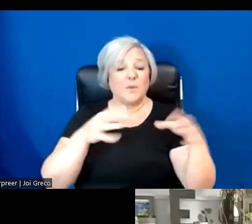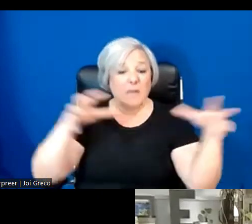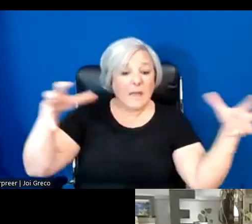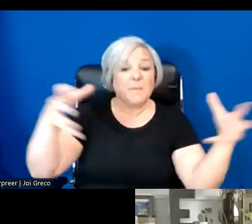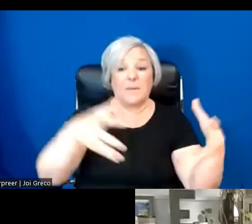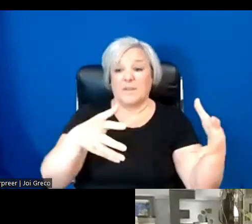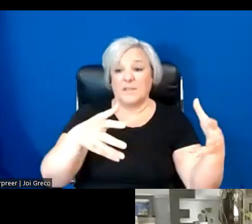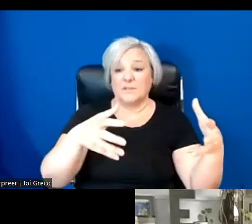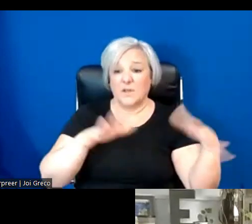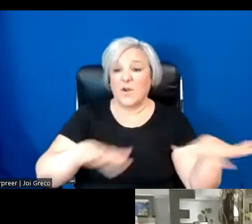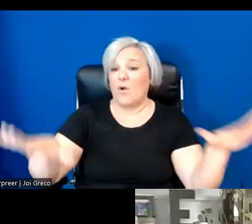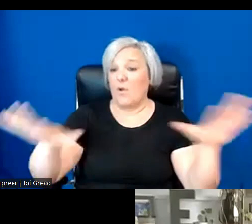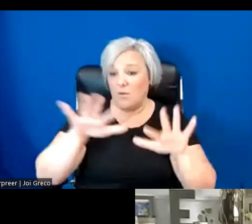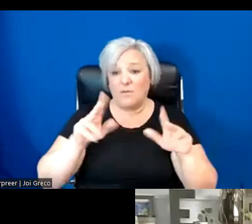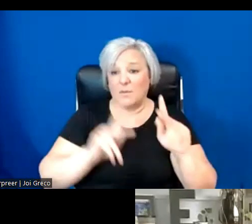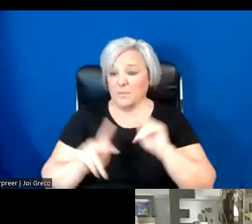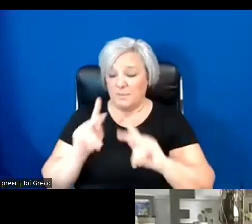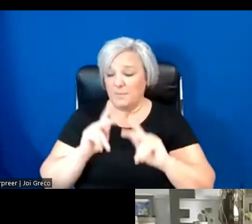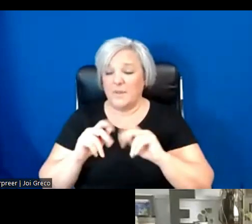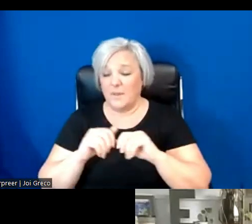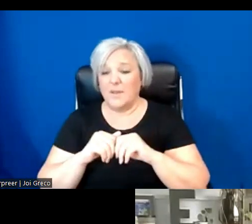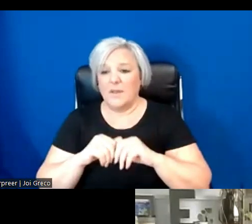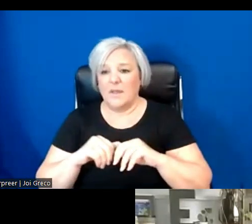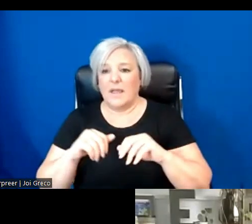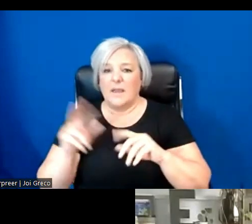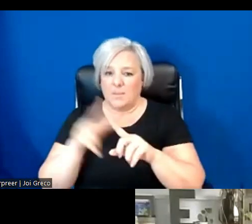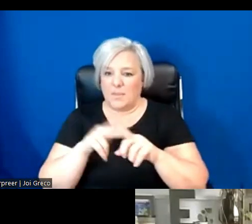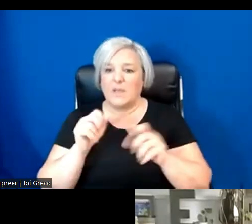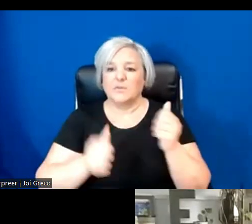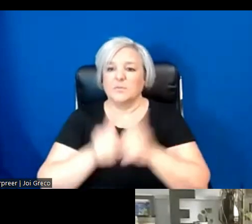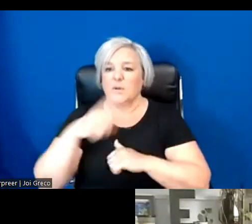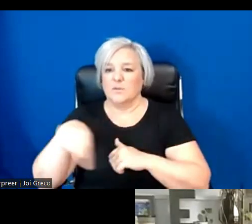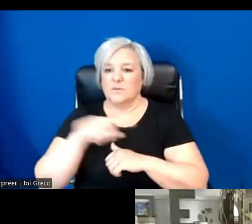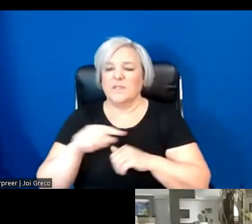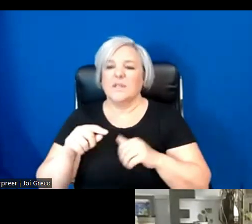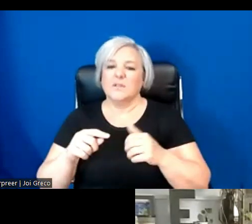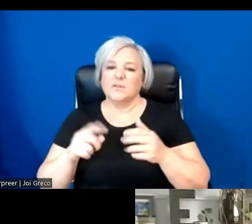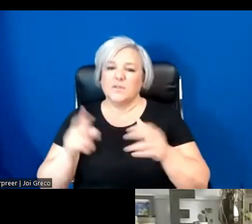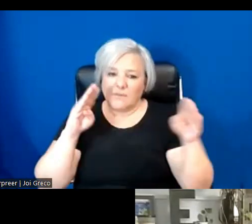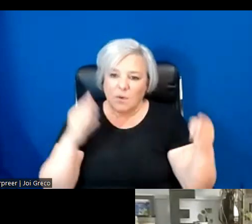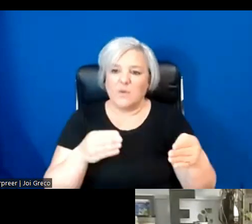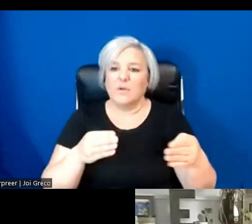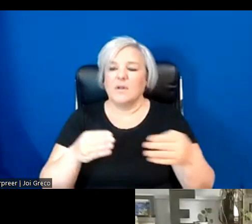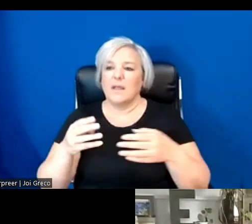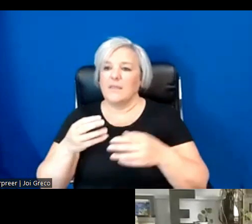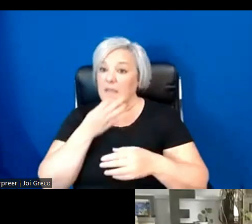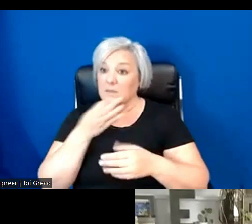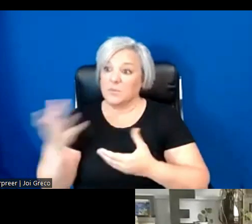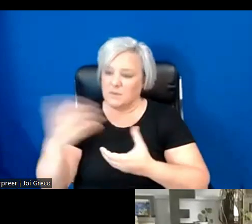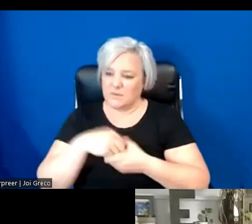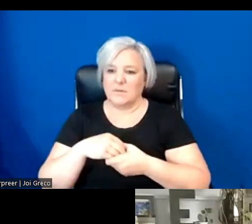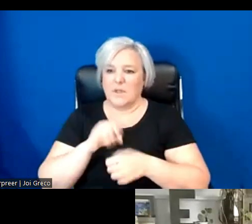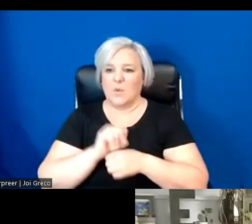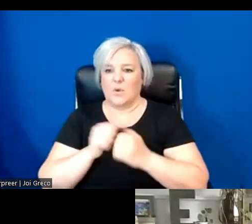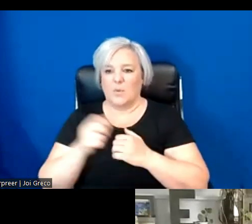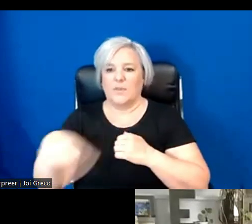and we're the things that are basically applicable to most people. And we want to specialize and focalize. Let's get the experts at the table and work with them and have them